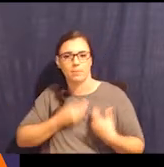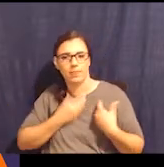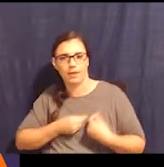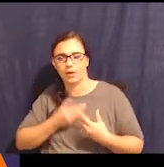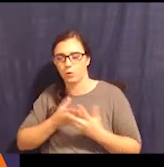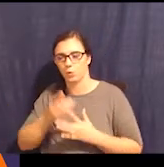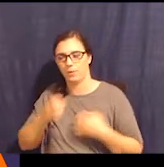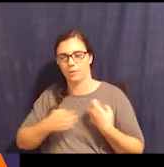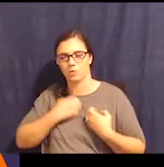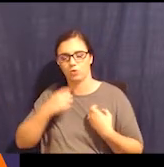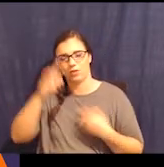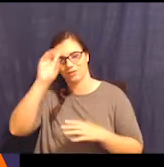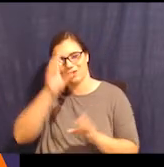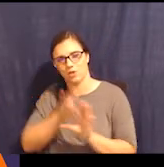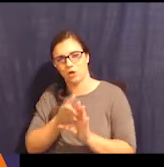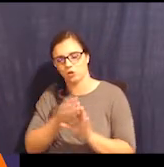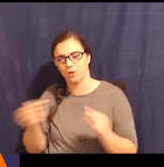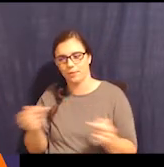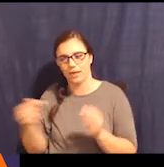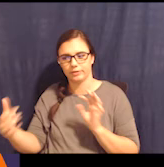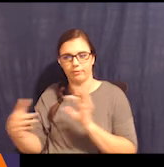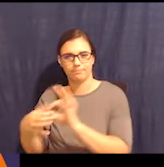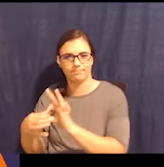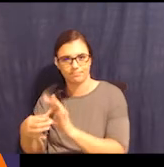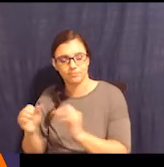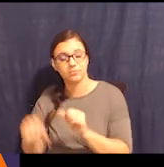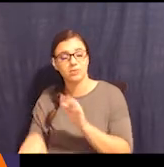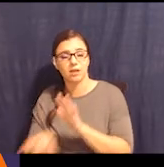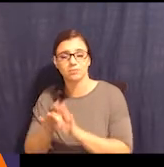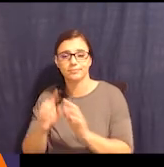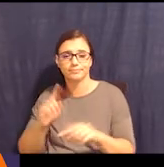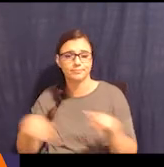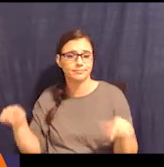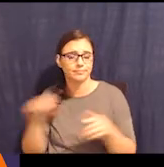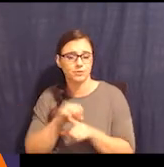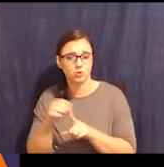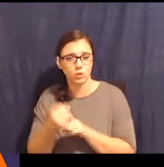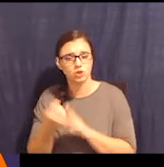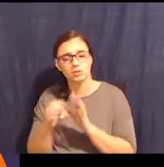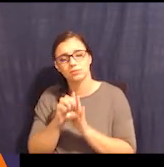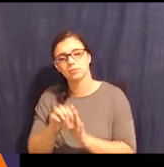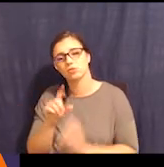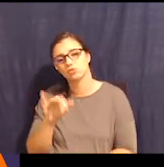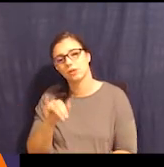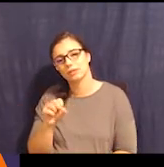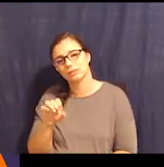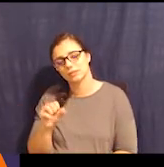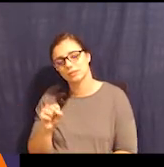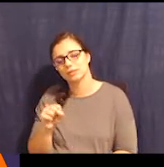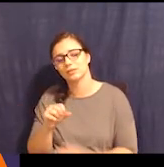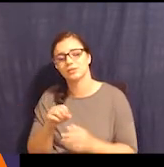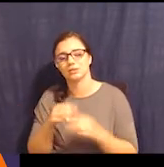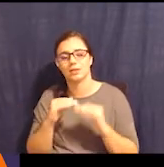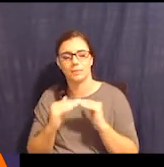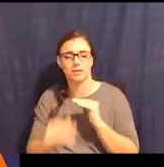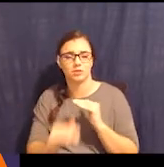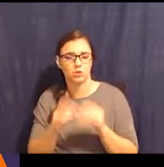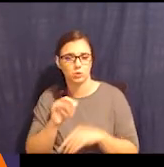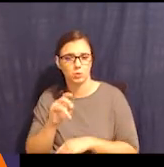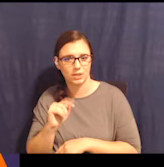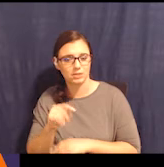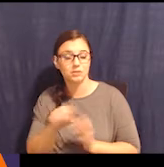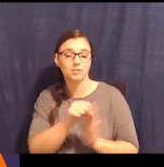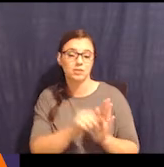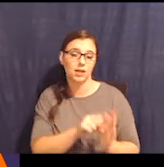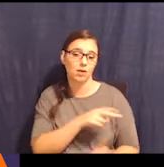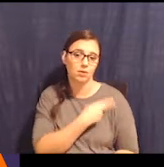of settings, such as crisis stabilization units, state hospitals, drop-in centers, clubhouses, and